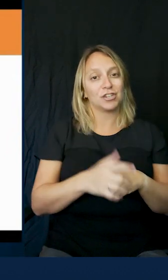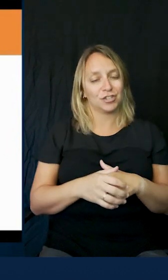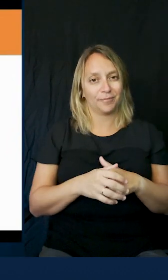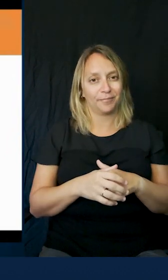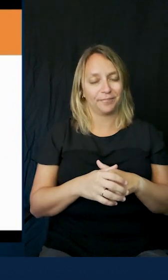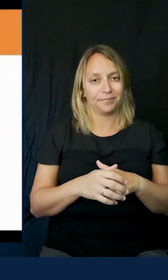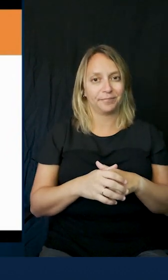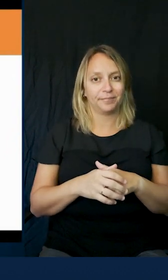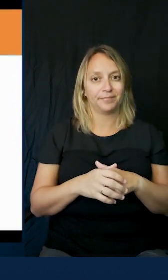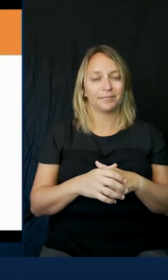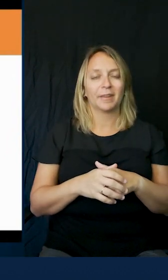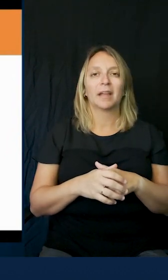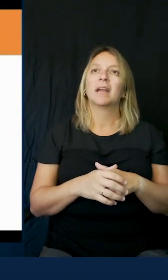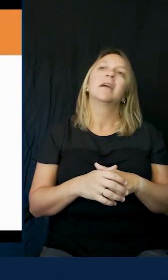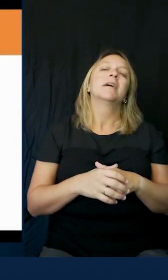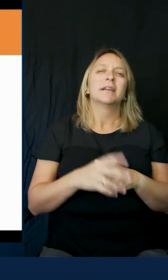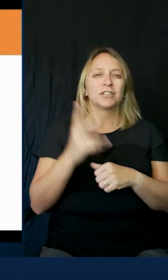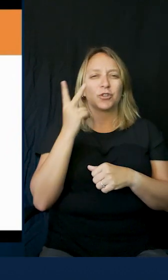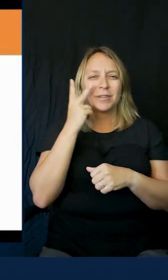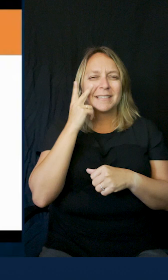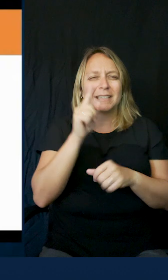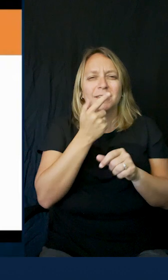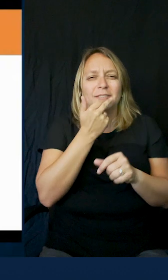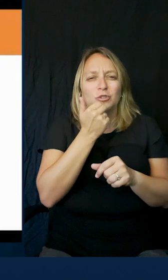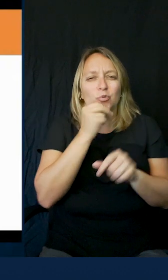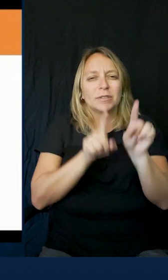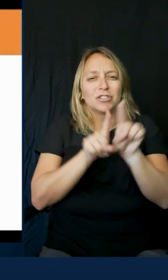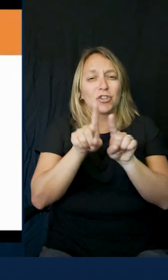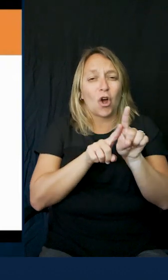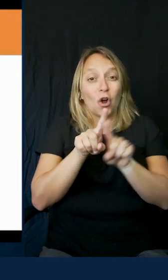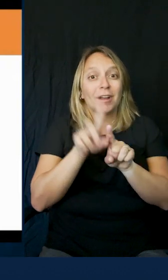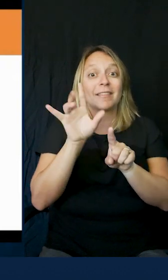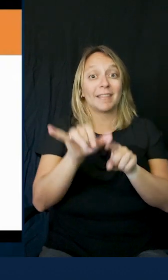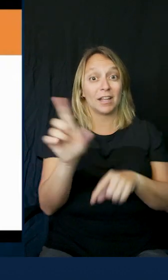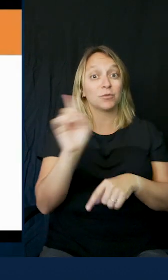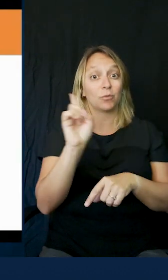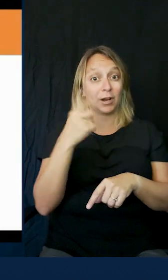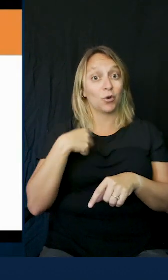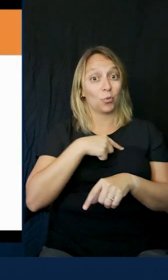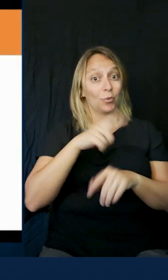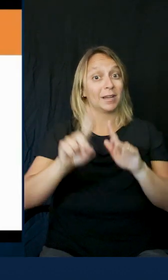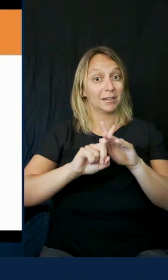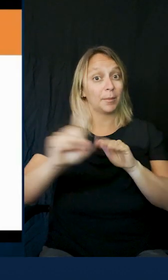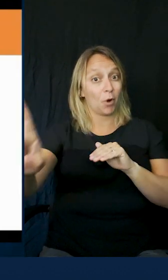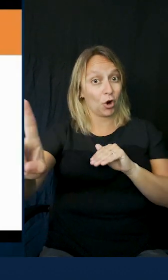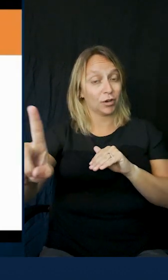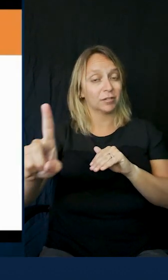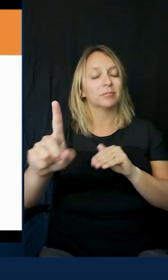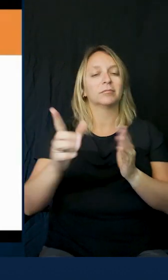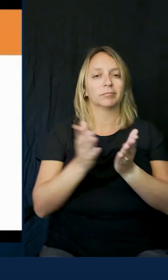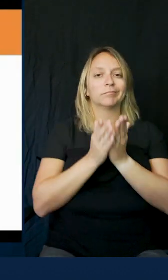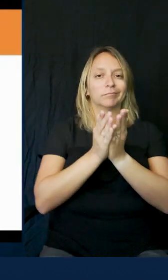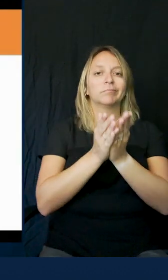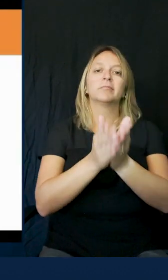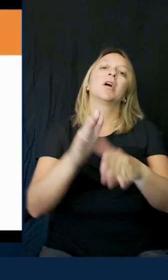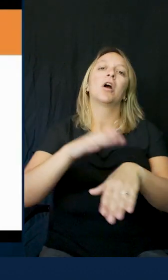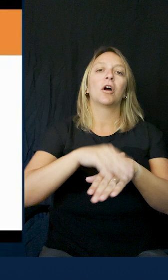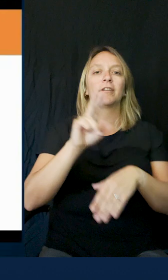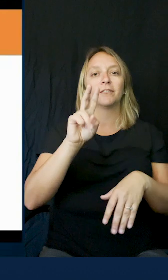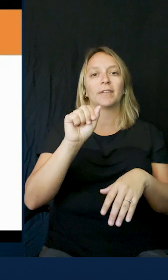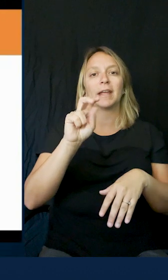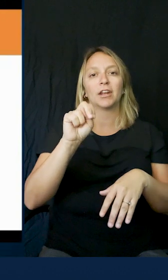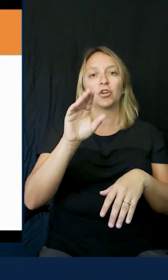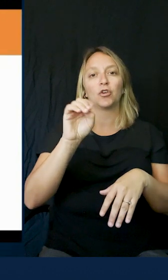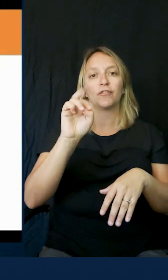that exactly is, the little star here, that's Nanaimo. That's where we depart from on Vancouver Island. The Salish Sea